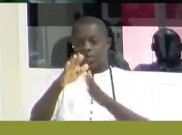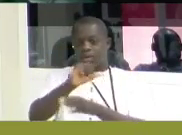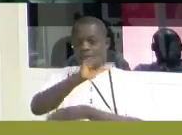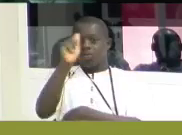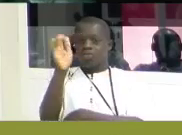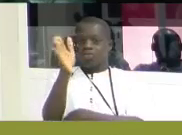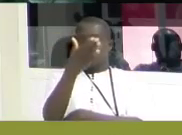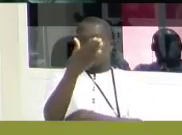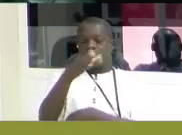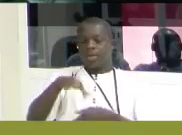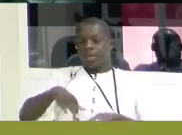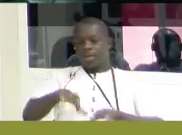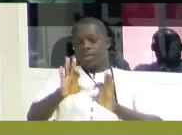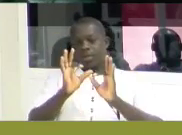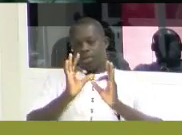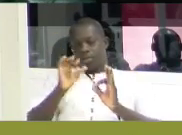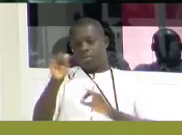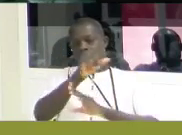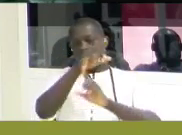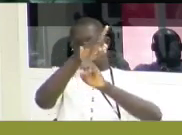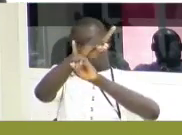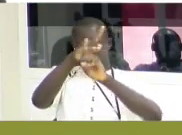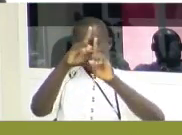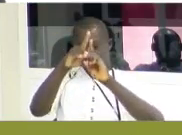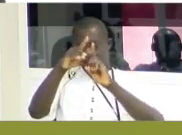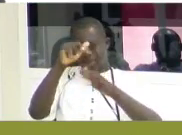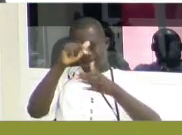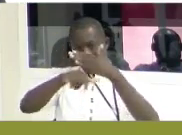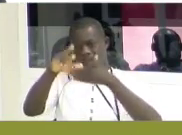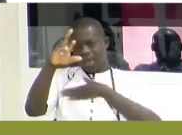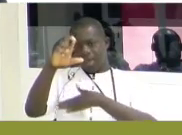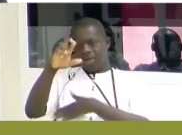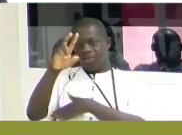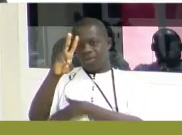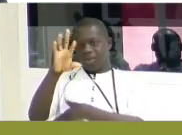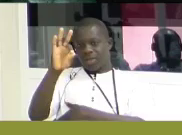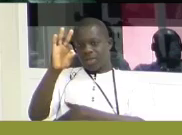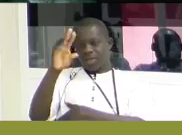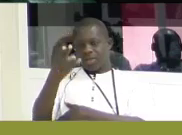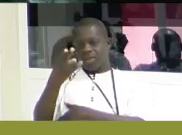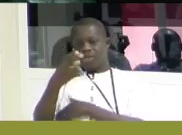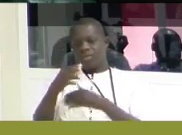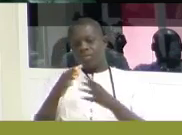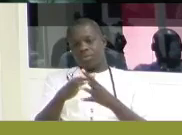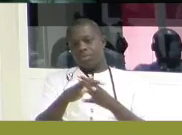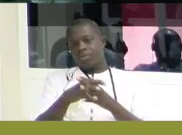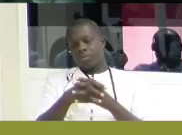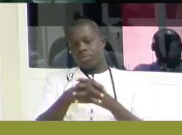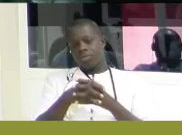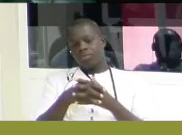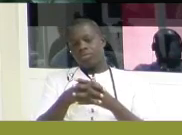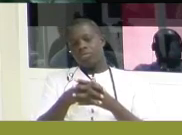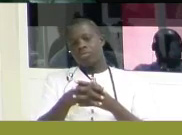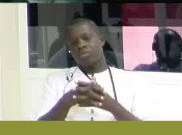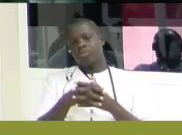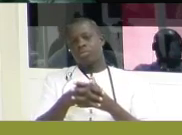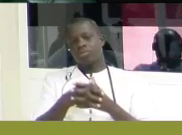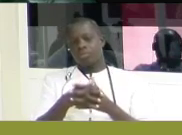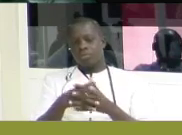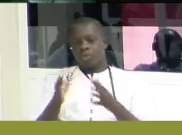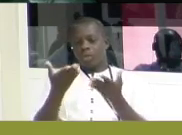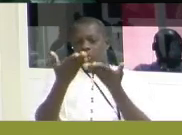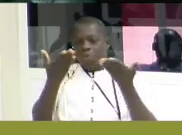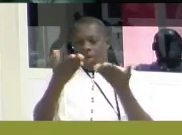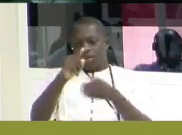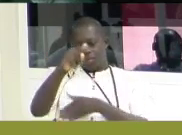took another position at RVTH. Yes, that's true. Why did you feel that need to leave the profession